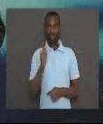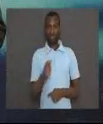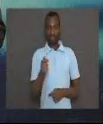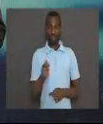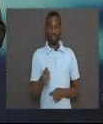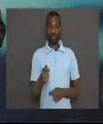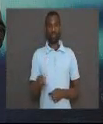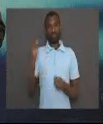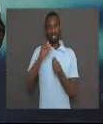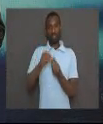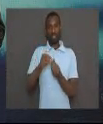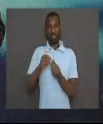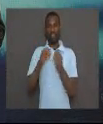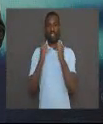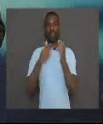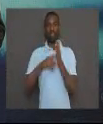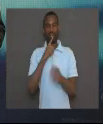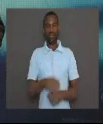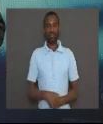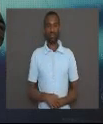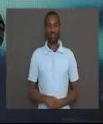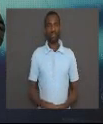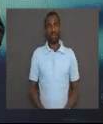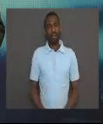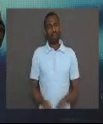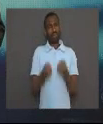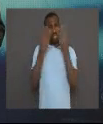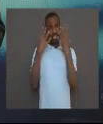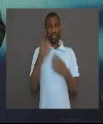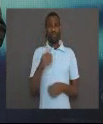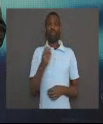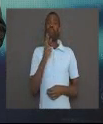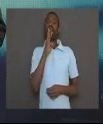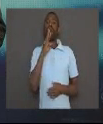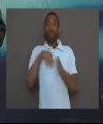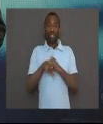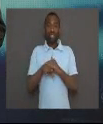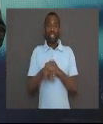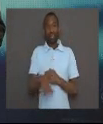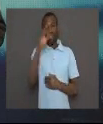Incidentally, most aquatic animals are also streamlined.